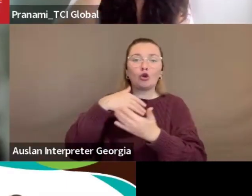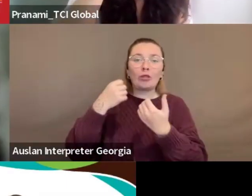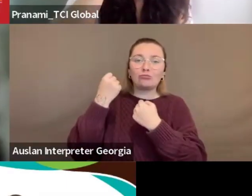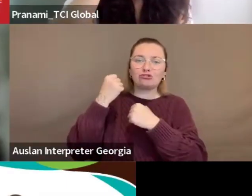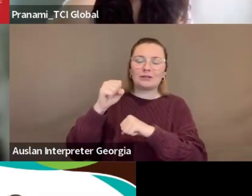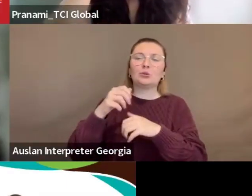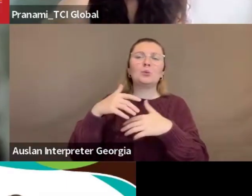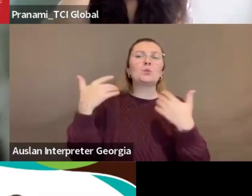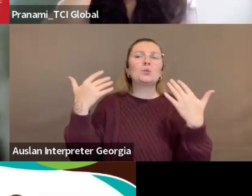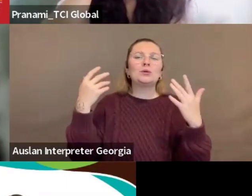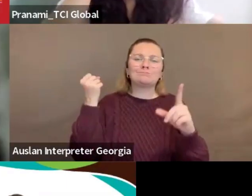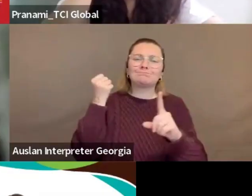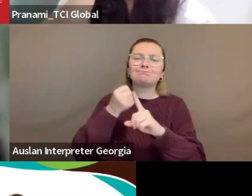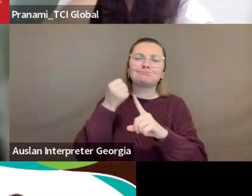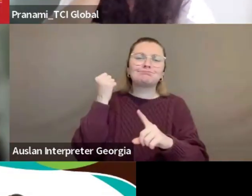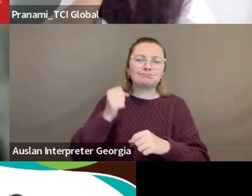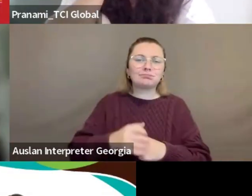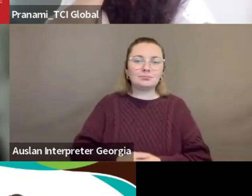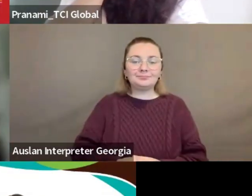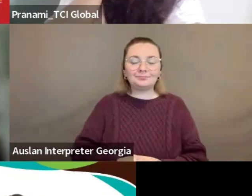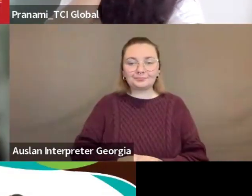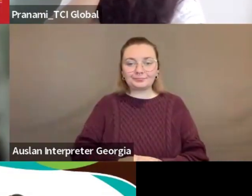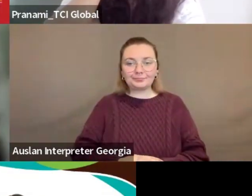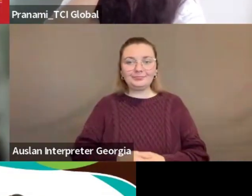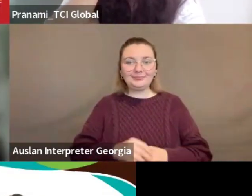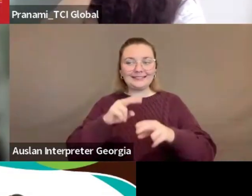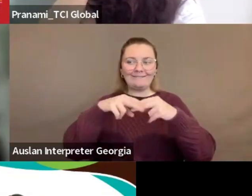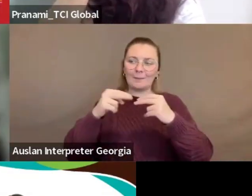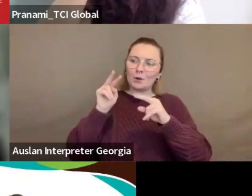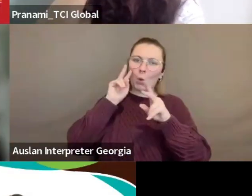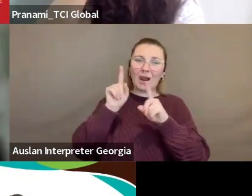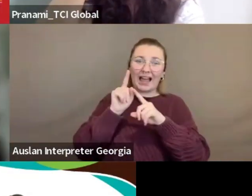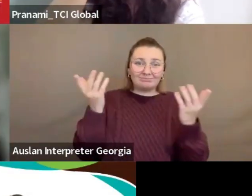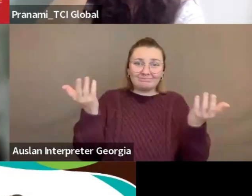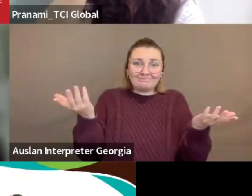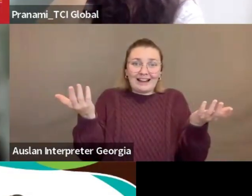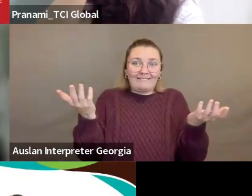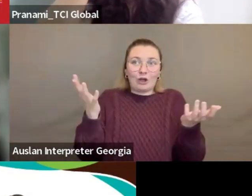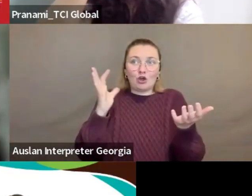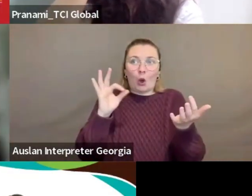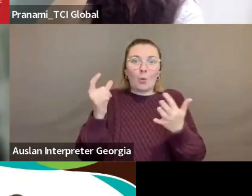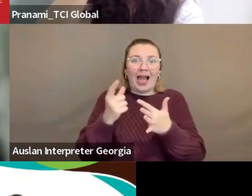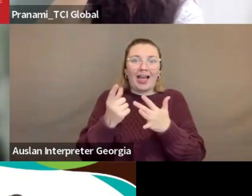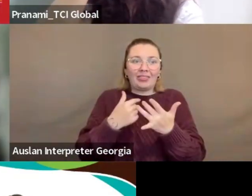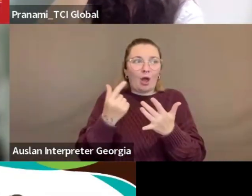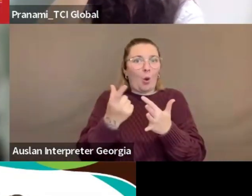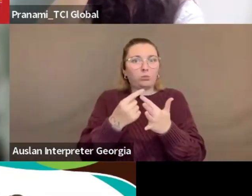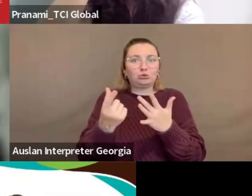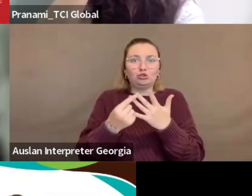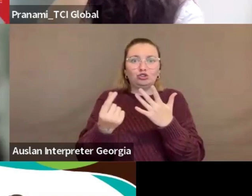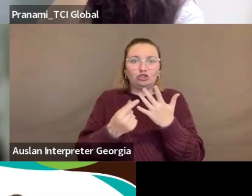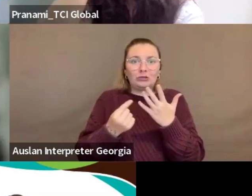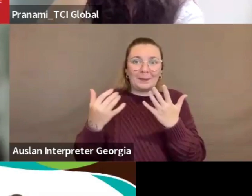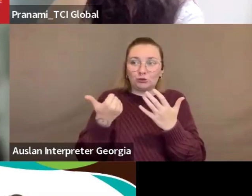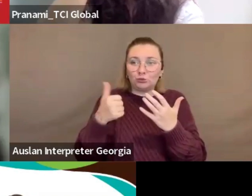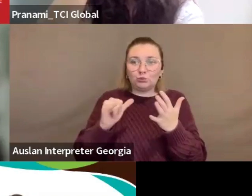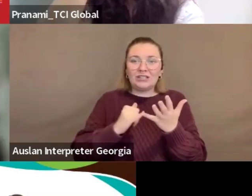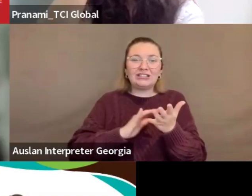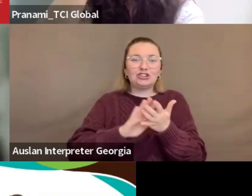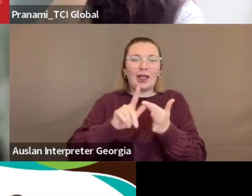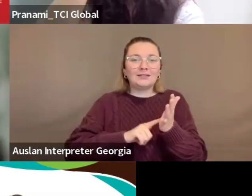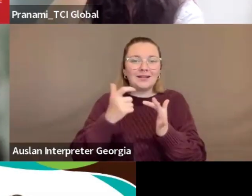huge role. Families perceive that they have no other viable alternative than to use shelters.